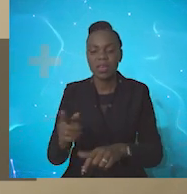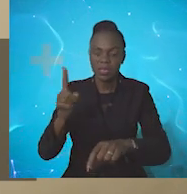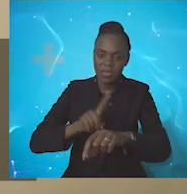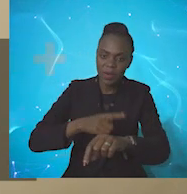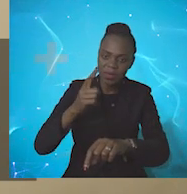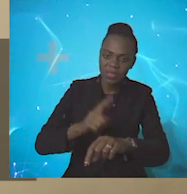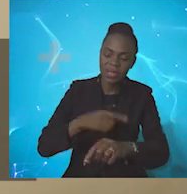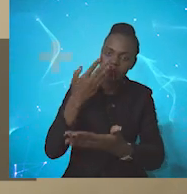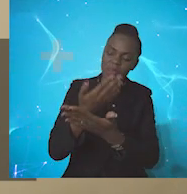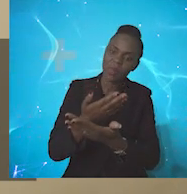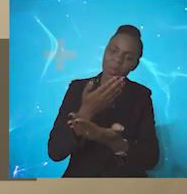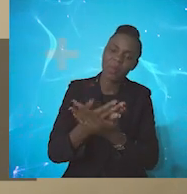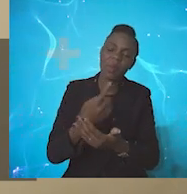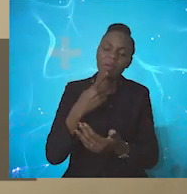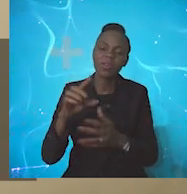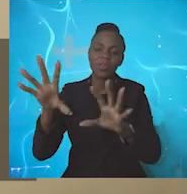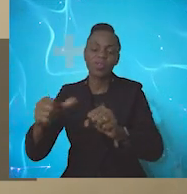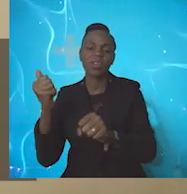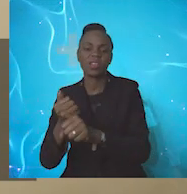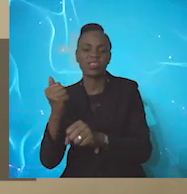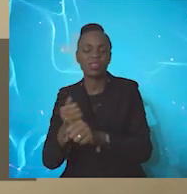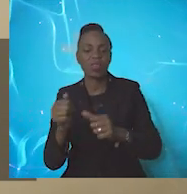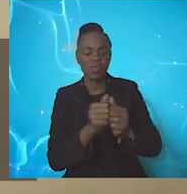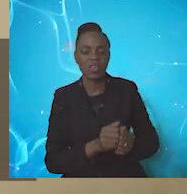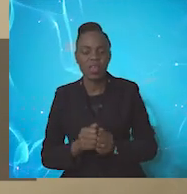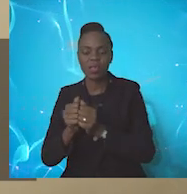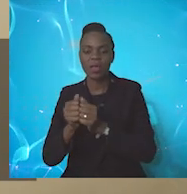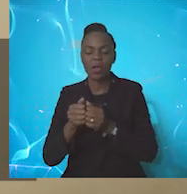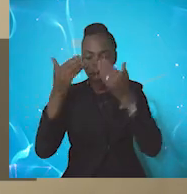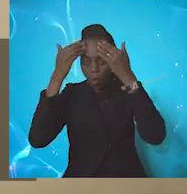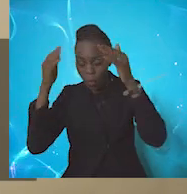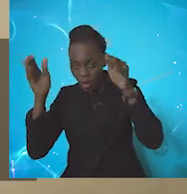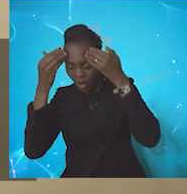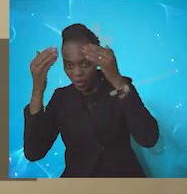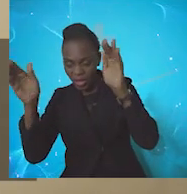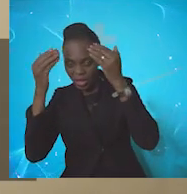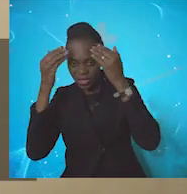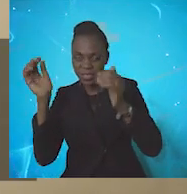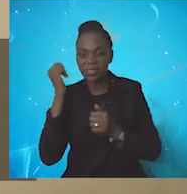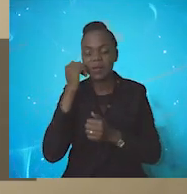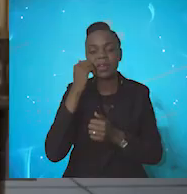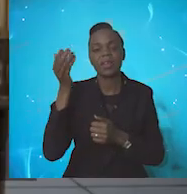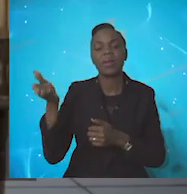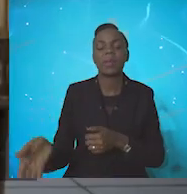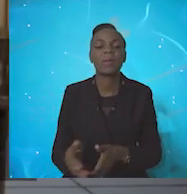time timapempha kuti tigwire nanu ntchito limozi kufalisa uthenga wachani wa cryptococcal